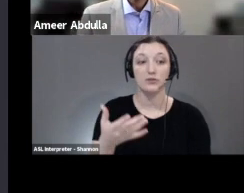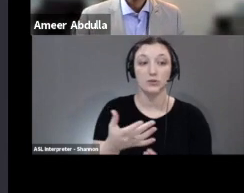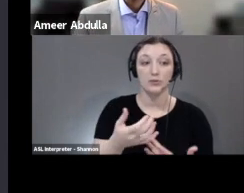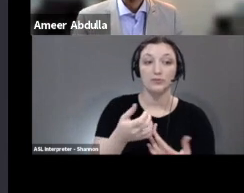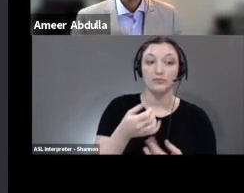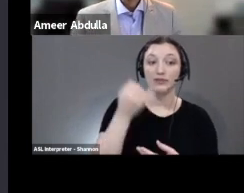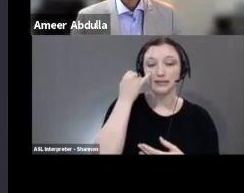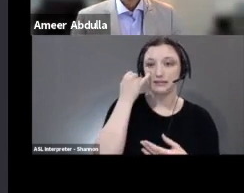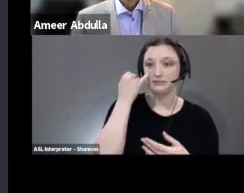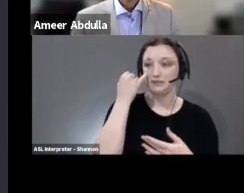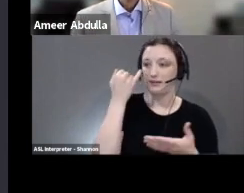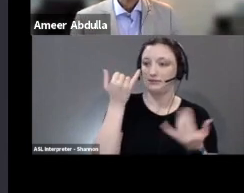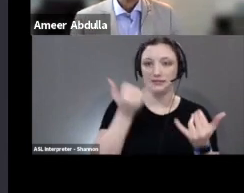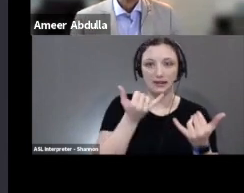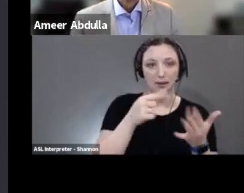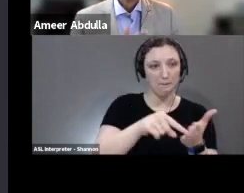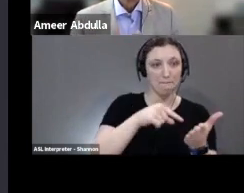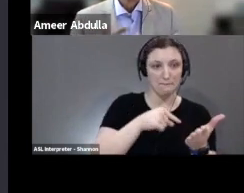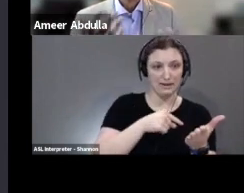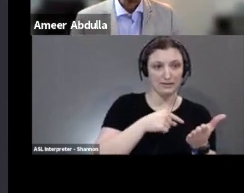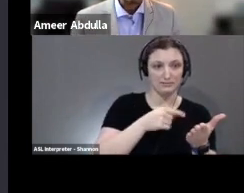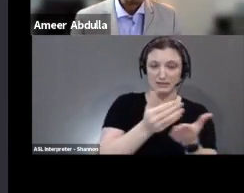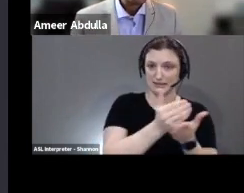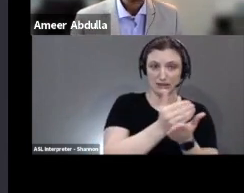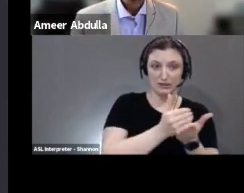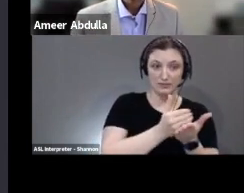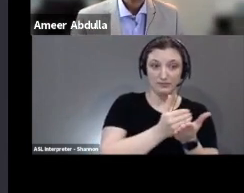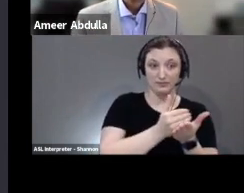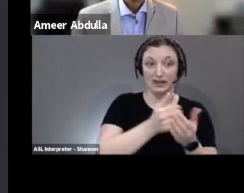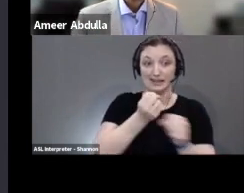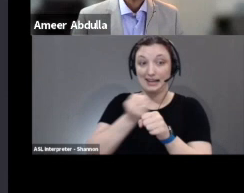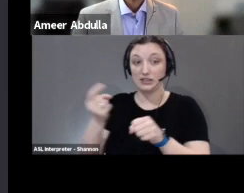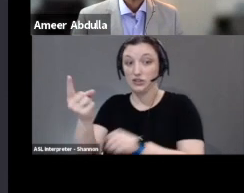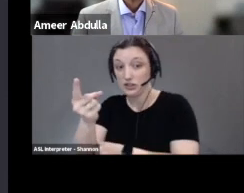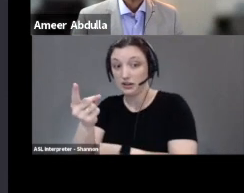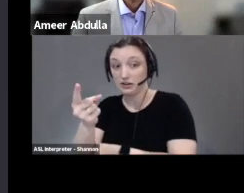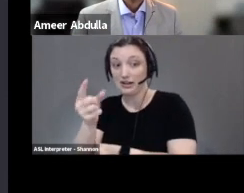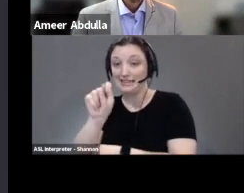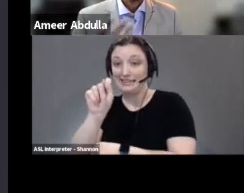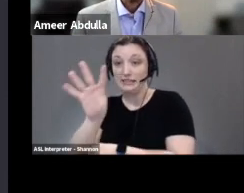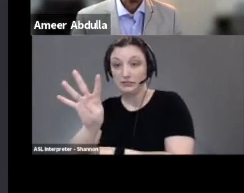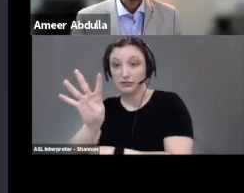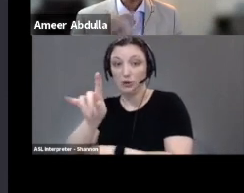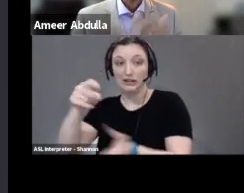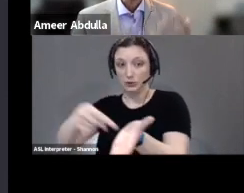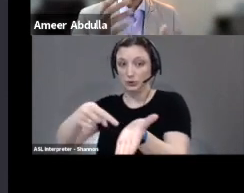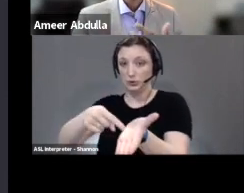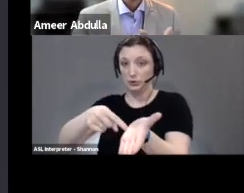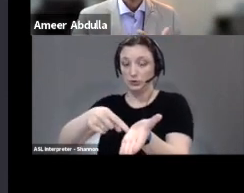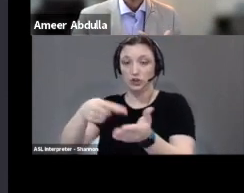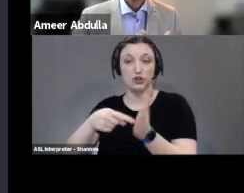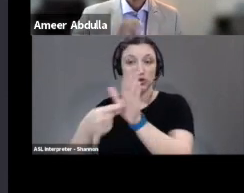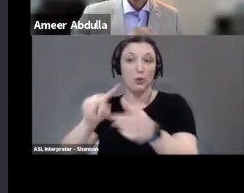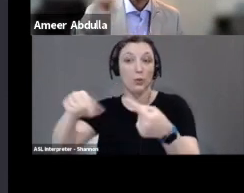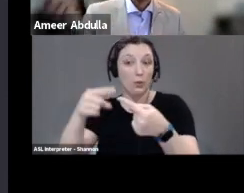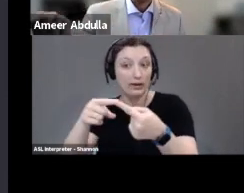and the recipient by February 29th, 2022. So that's something to keep in mind of when you are doing a